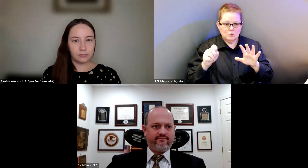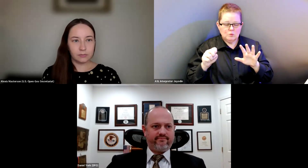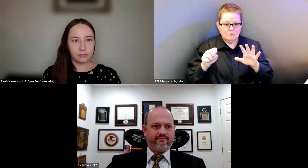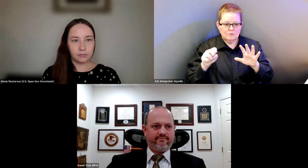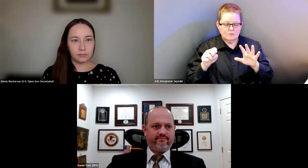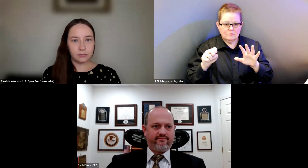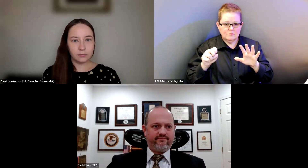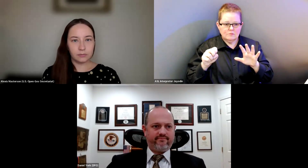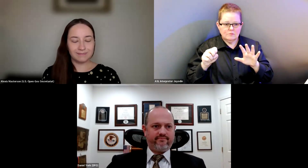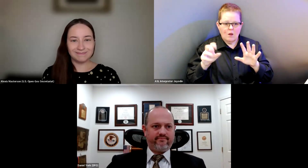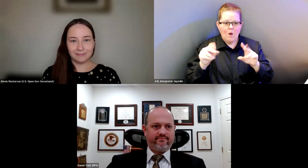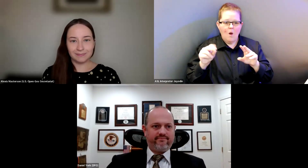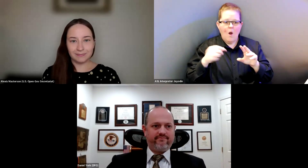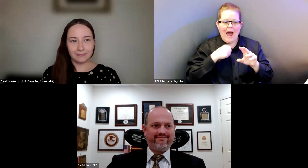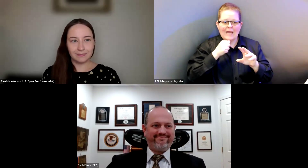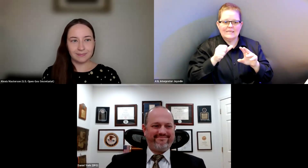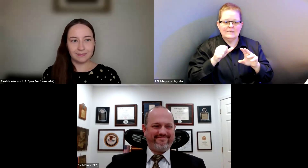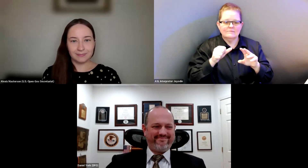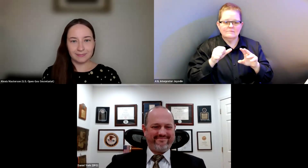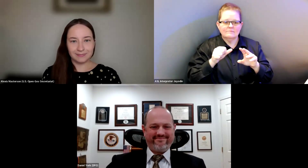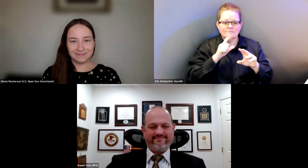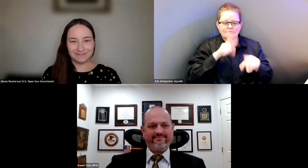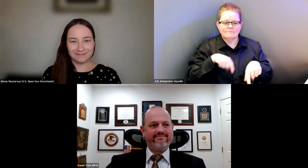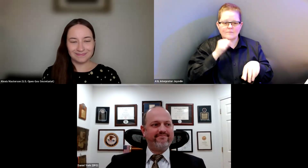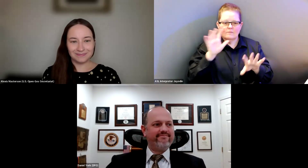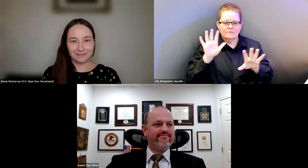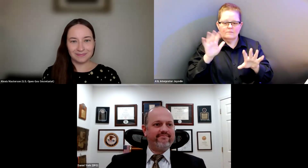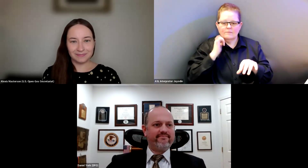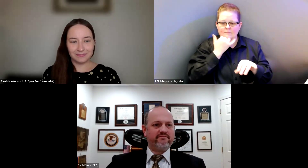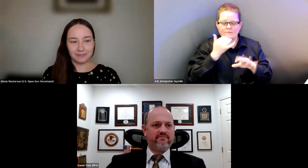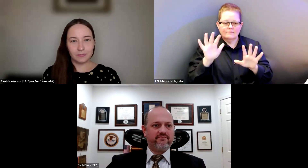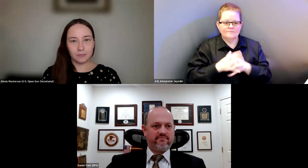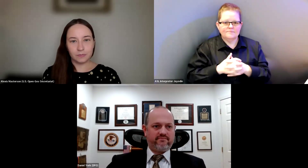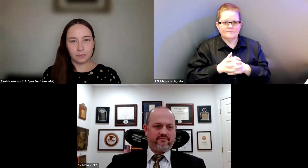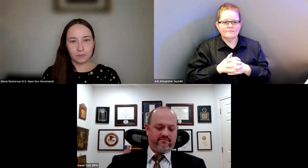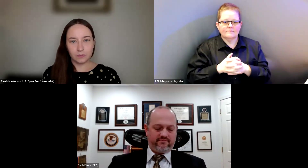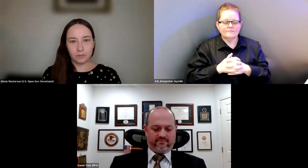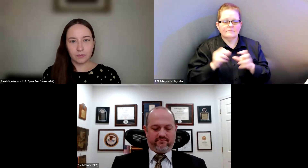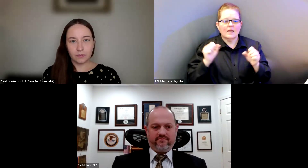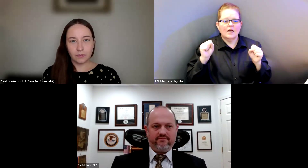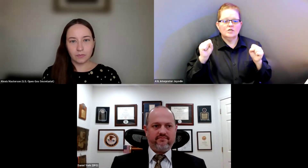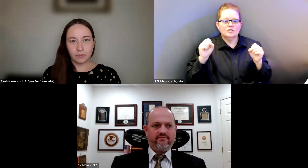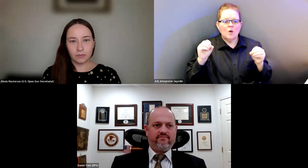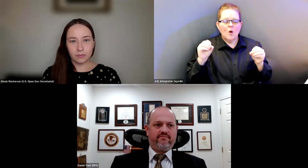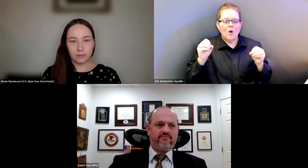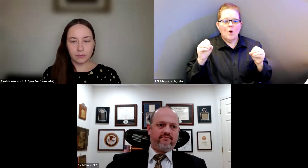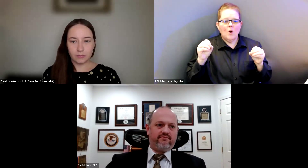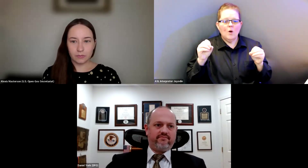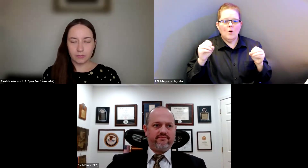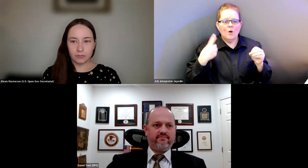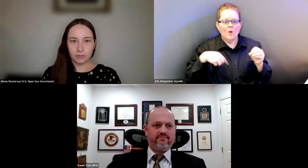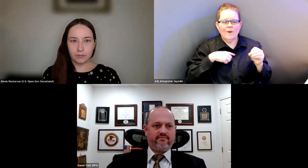answer the question that no, I did not, but never mind. Thank you. Fair enough. So we discussed this, I think, at the last